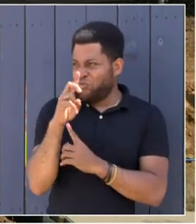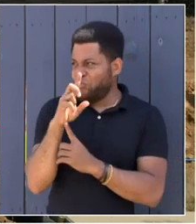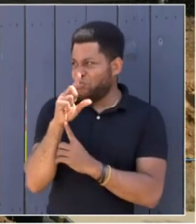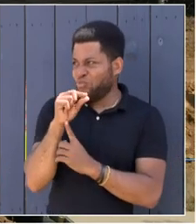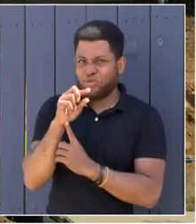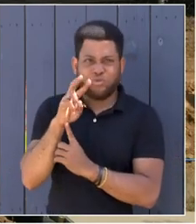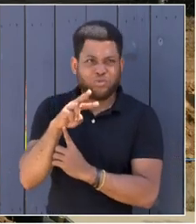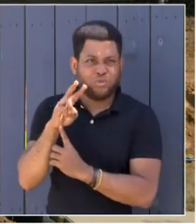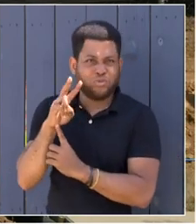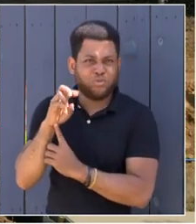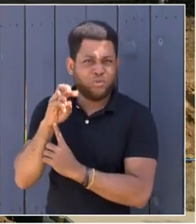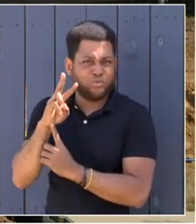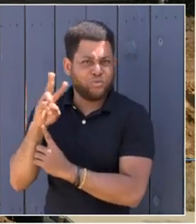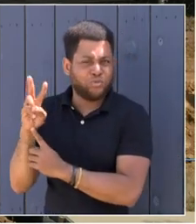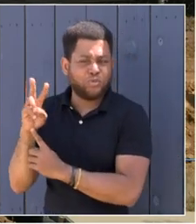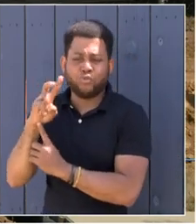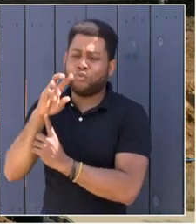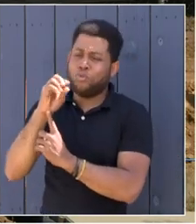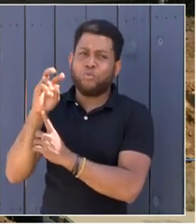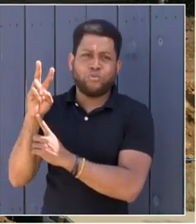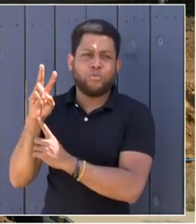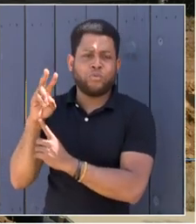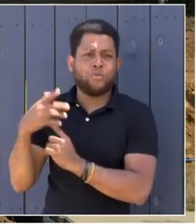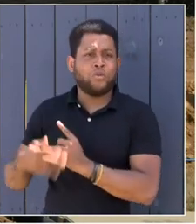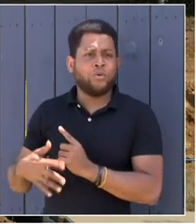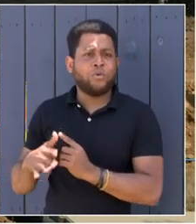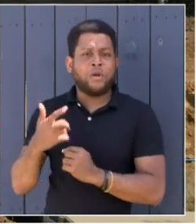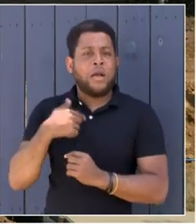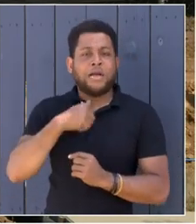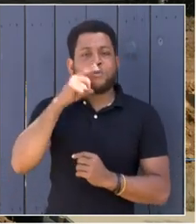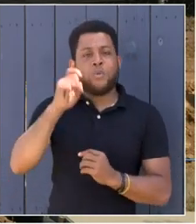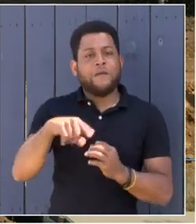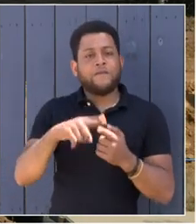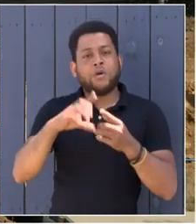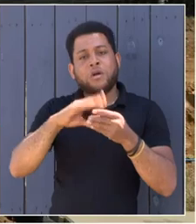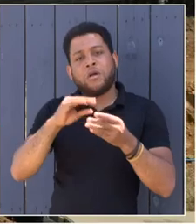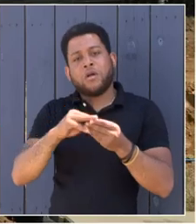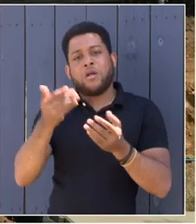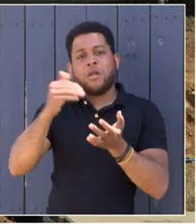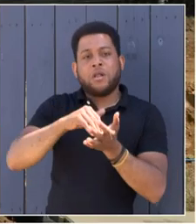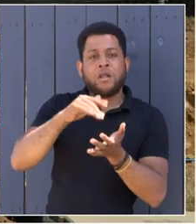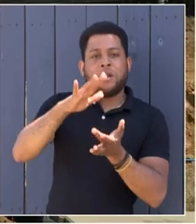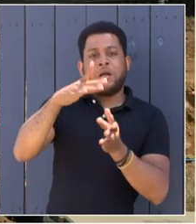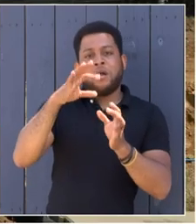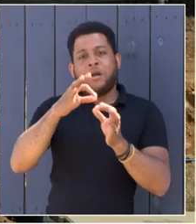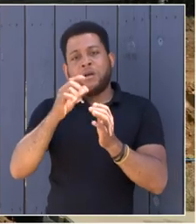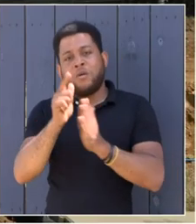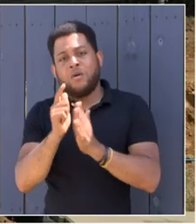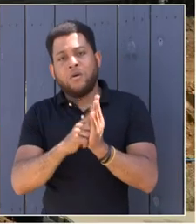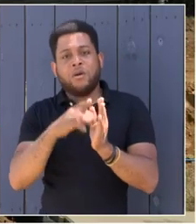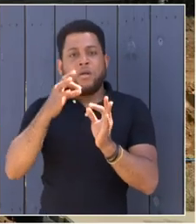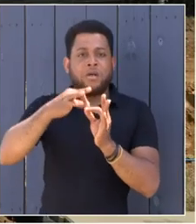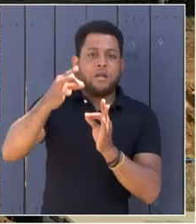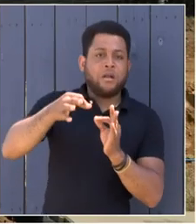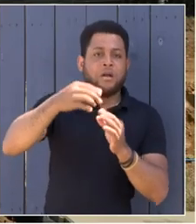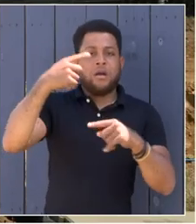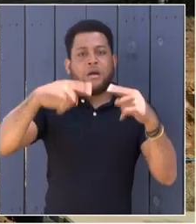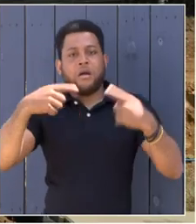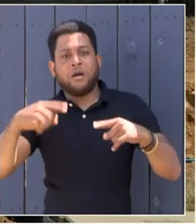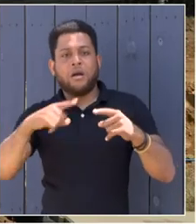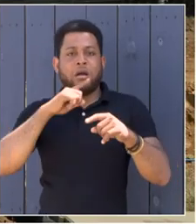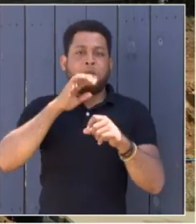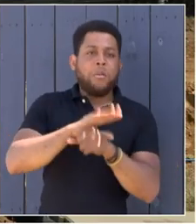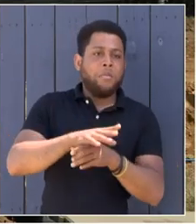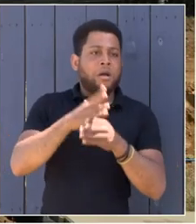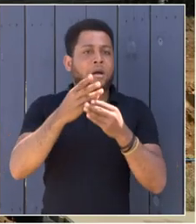the tales of the delays, with the legal challenges, with the broken promises that kept this project on ice for